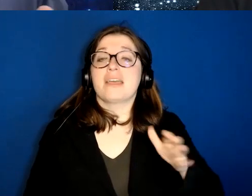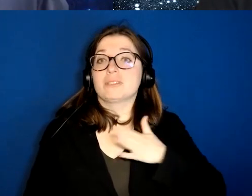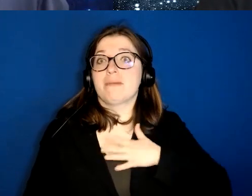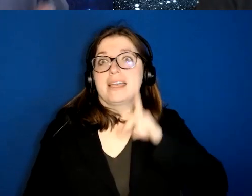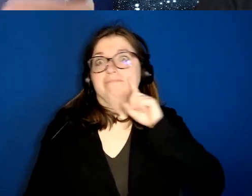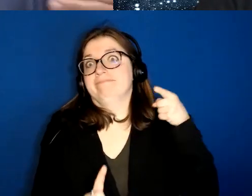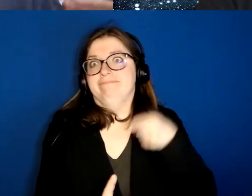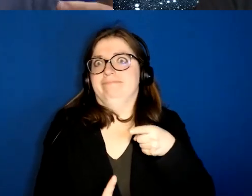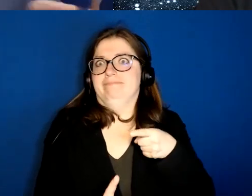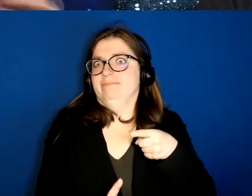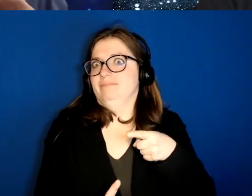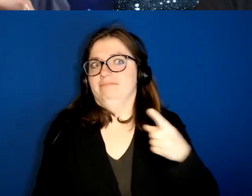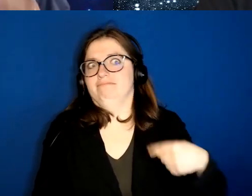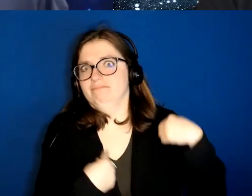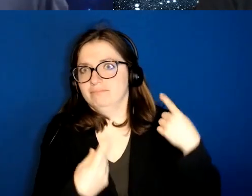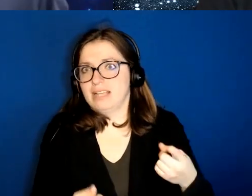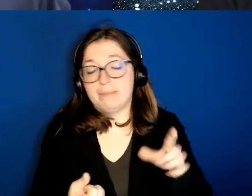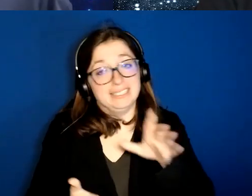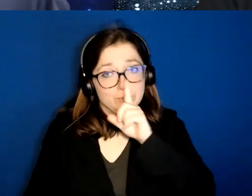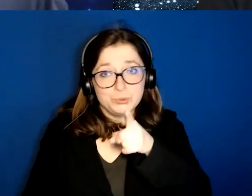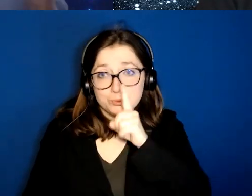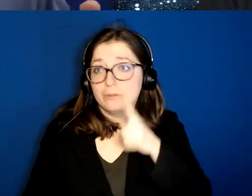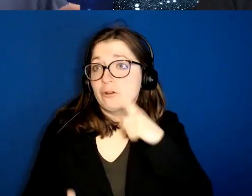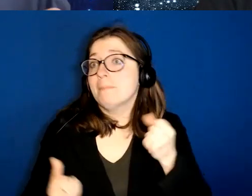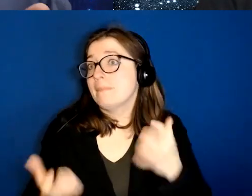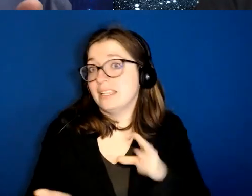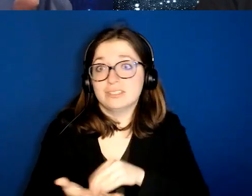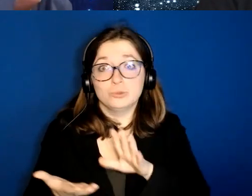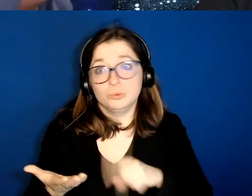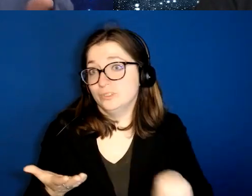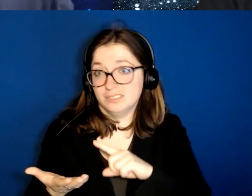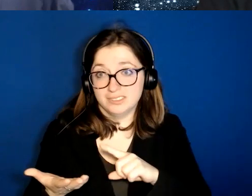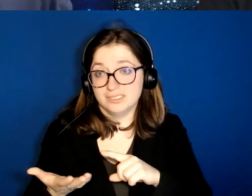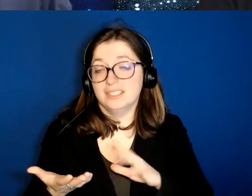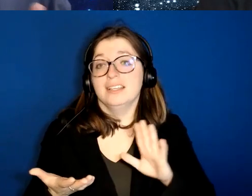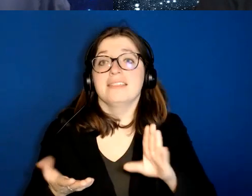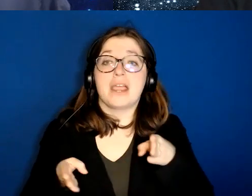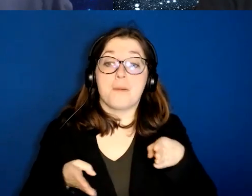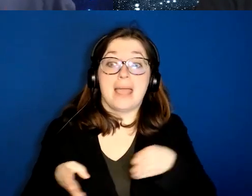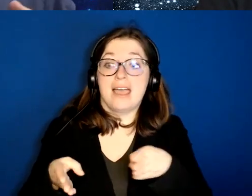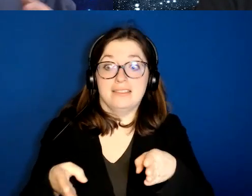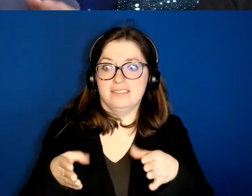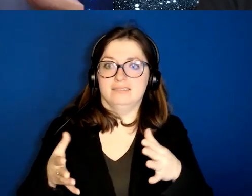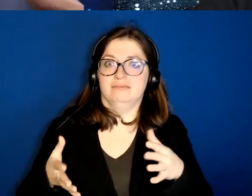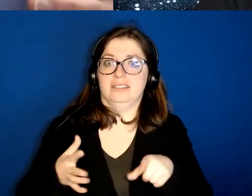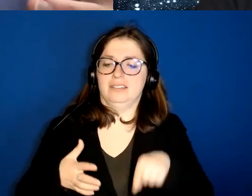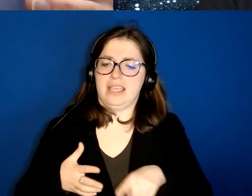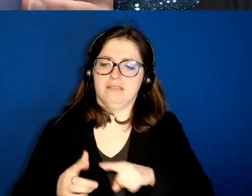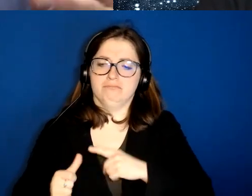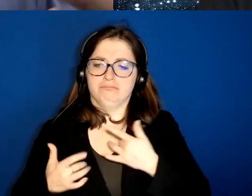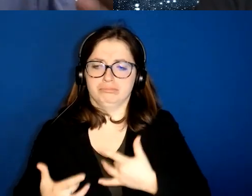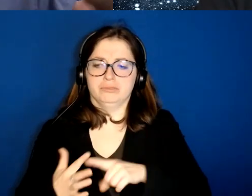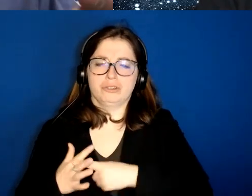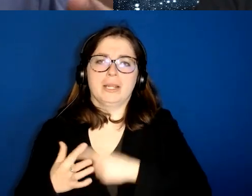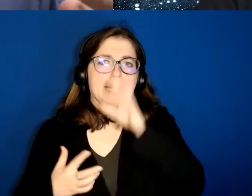think it's true. Of many of the students as well, their path follows that progression. They're interested in the red team to